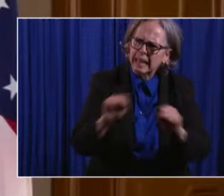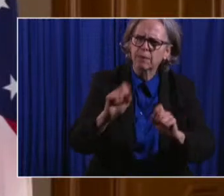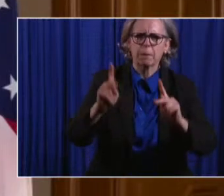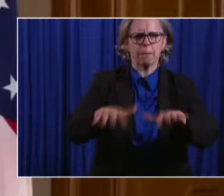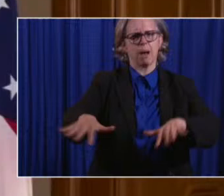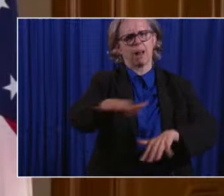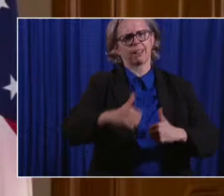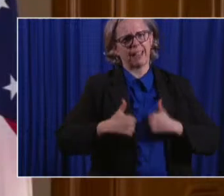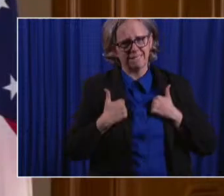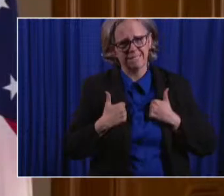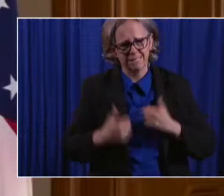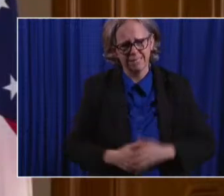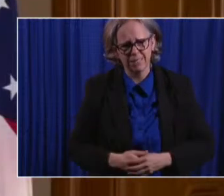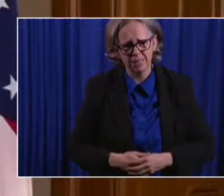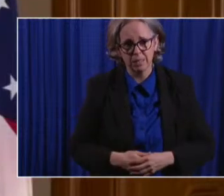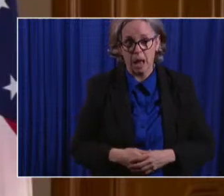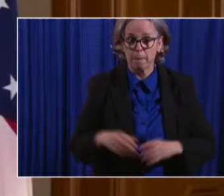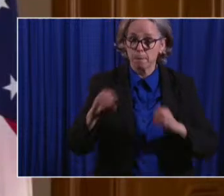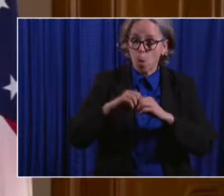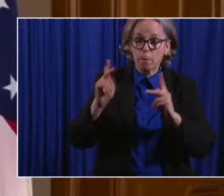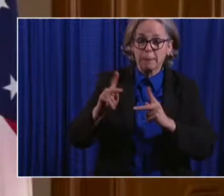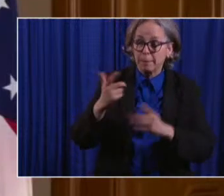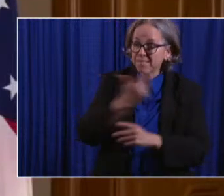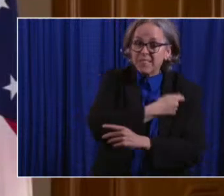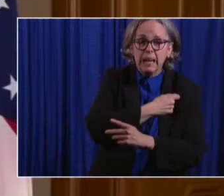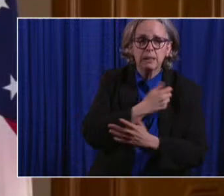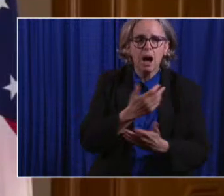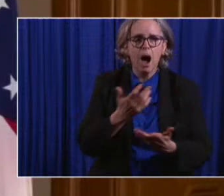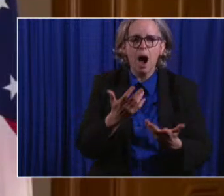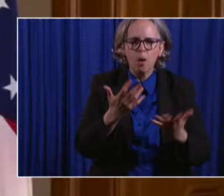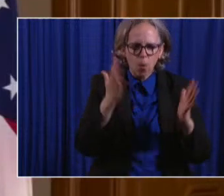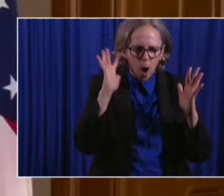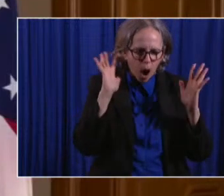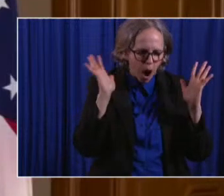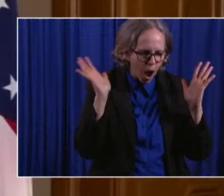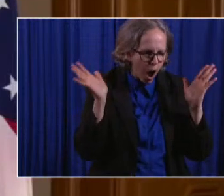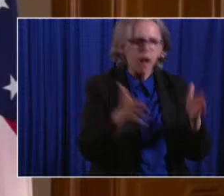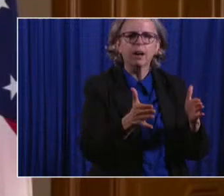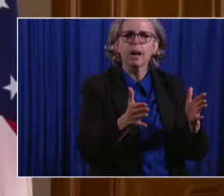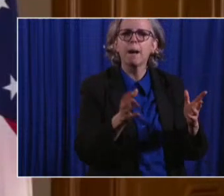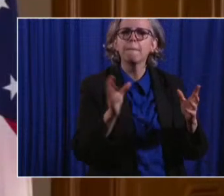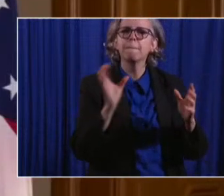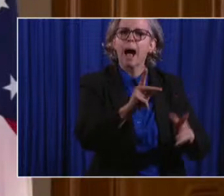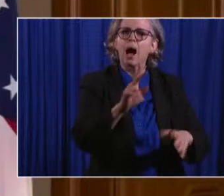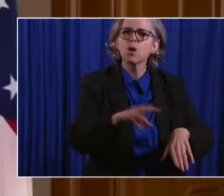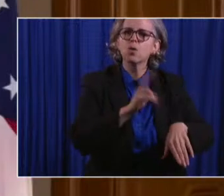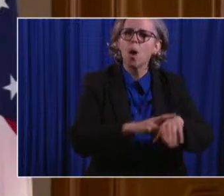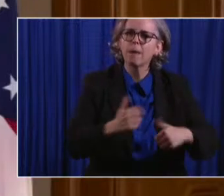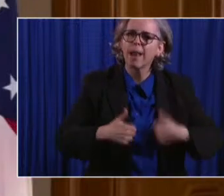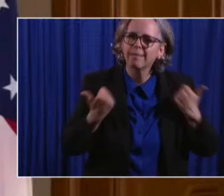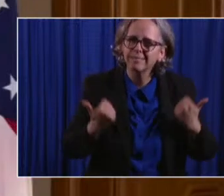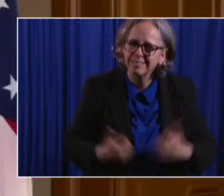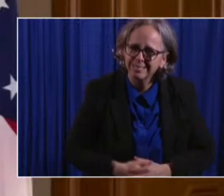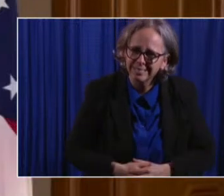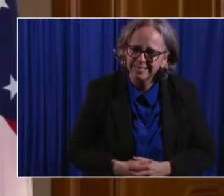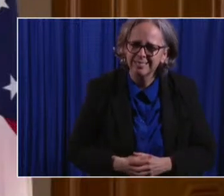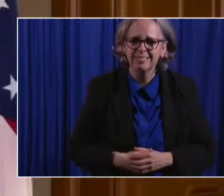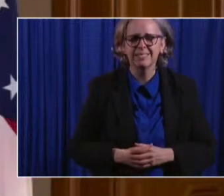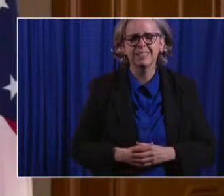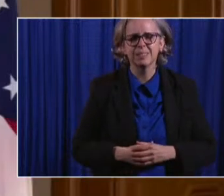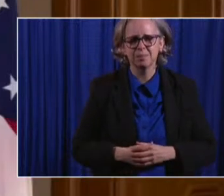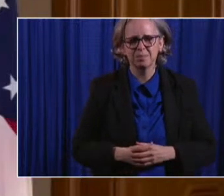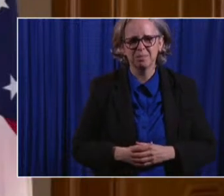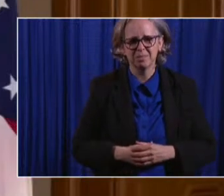back moving forward at a faster rate. It's just the right thing to